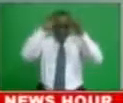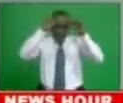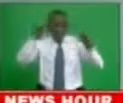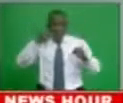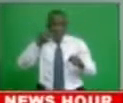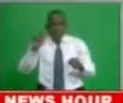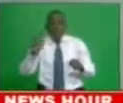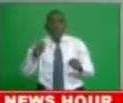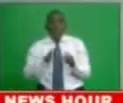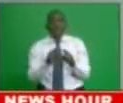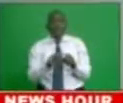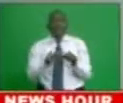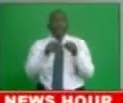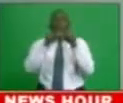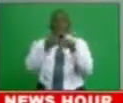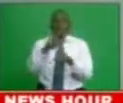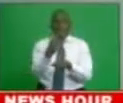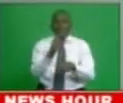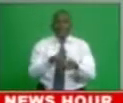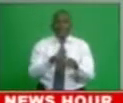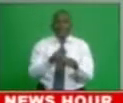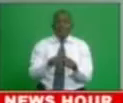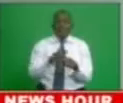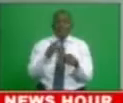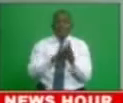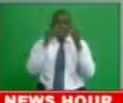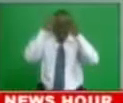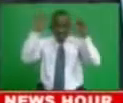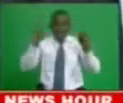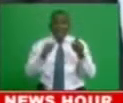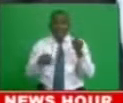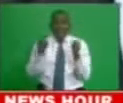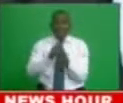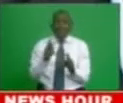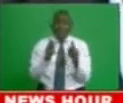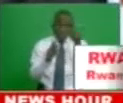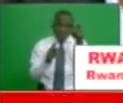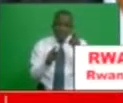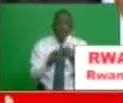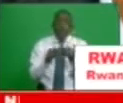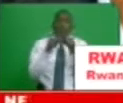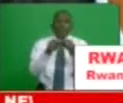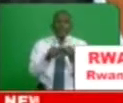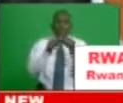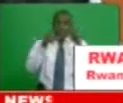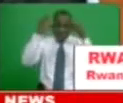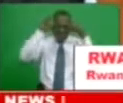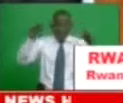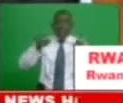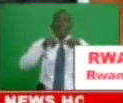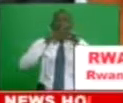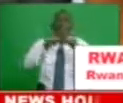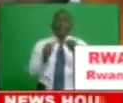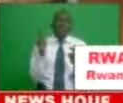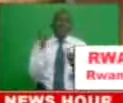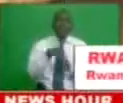Paul Kagame to seek a third term in office. The change will allow Mr. Kagame to potentially remain in power